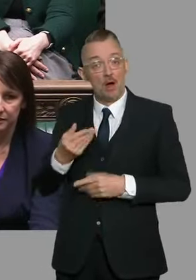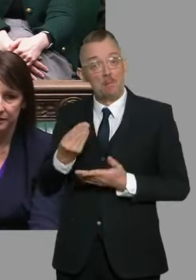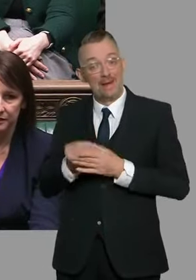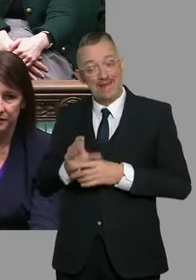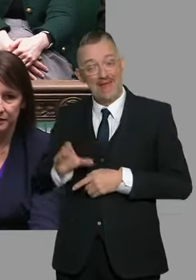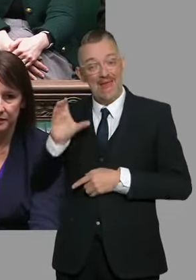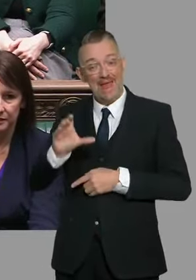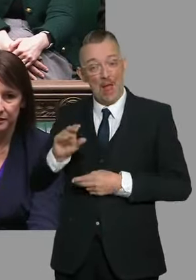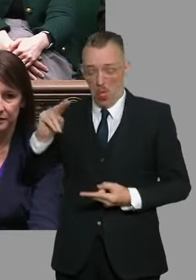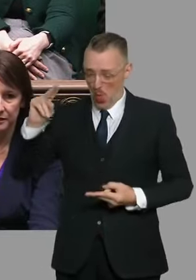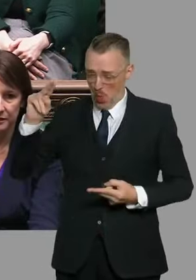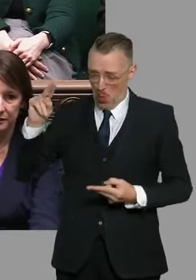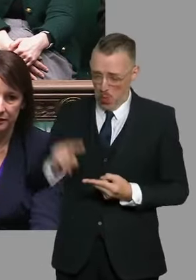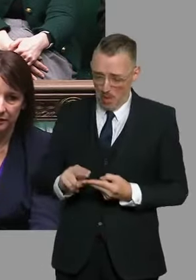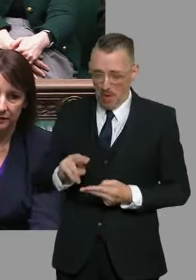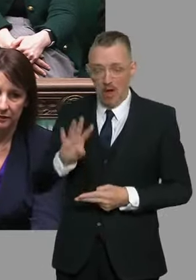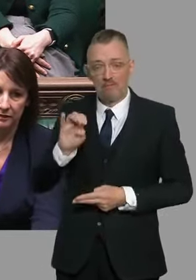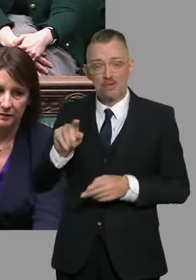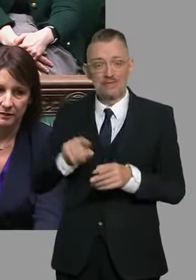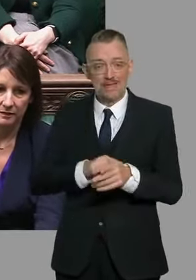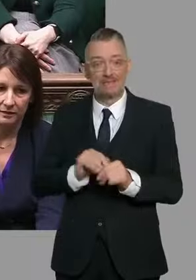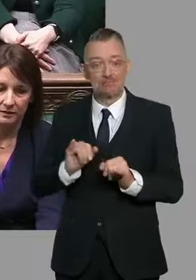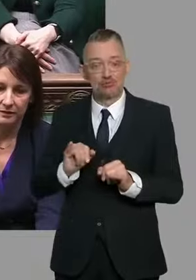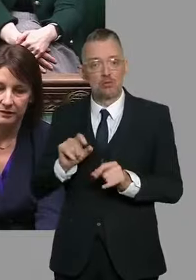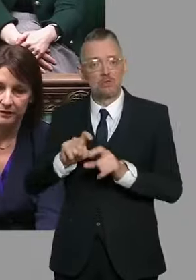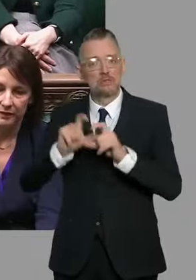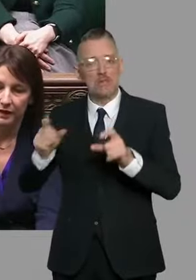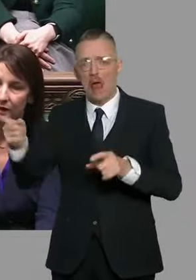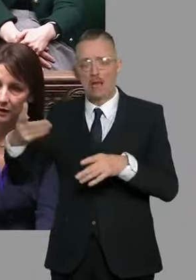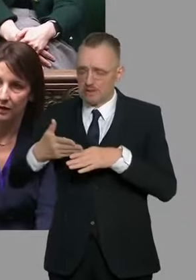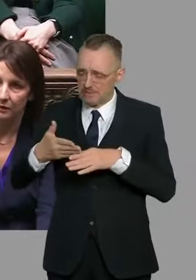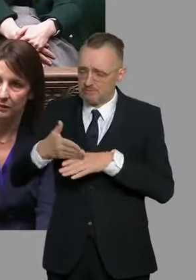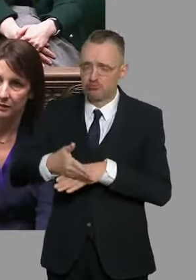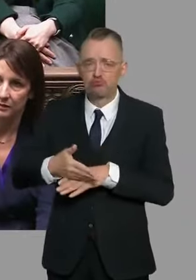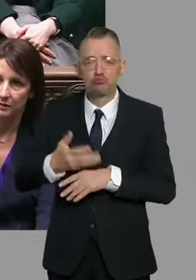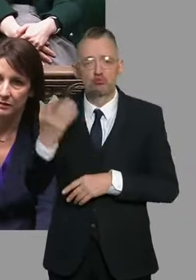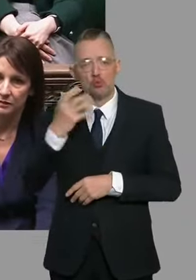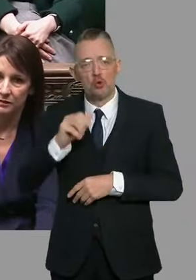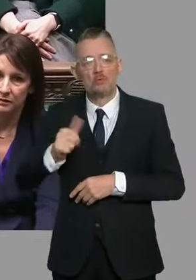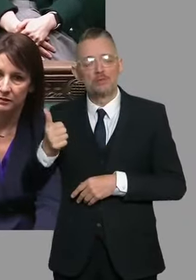government. Mr. Speaker, we're boosting local government funding by £4 billion,